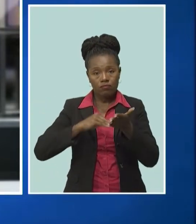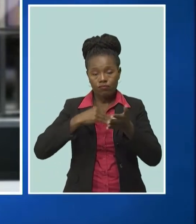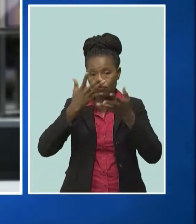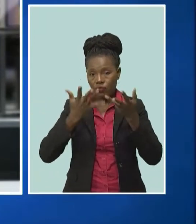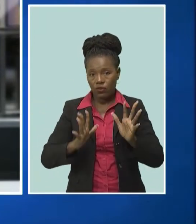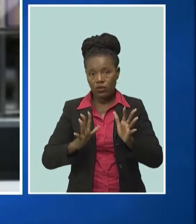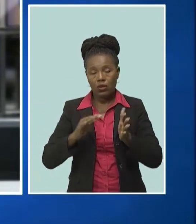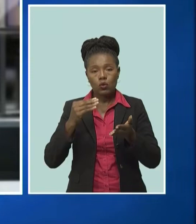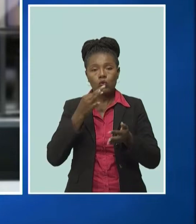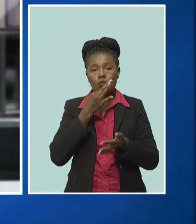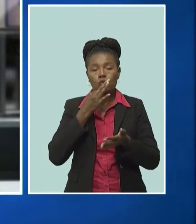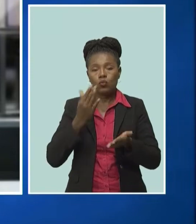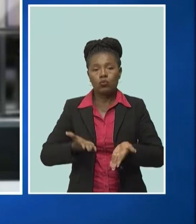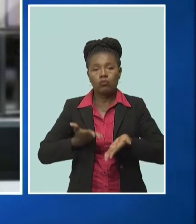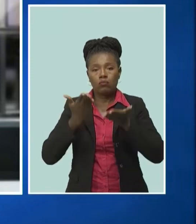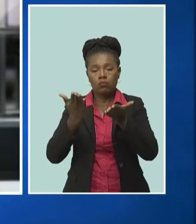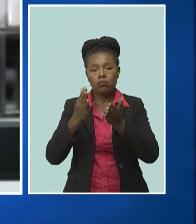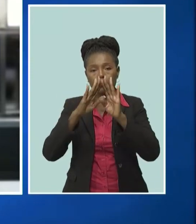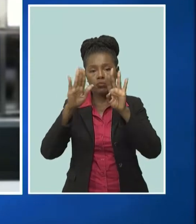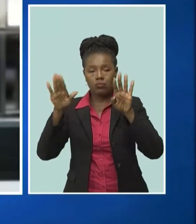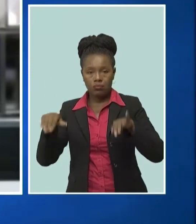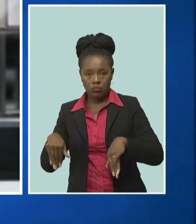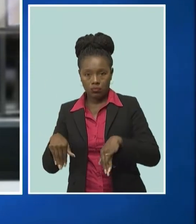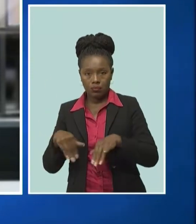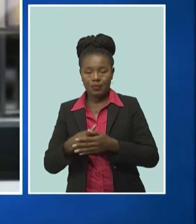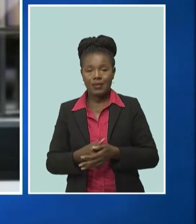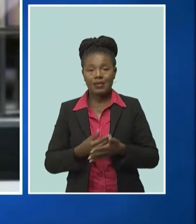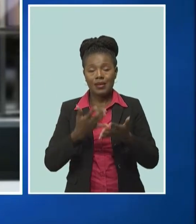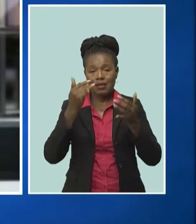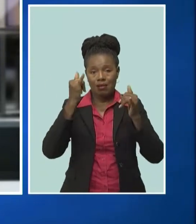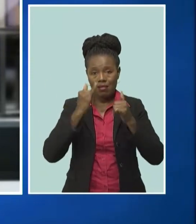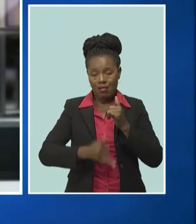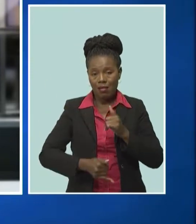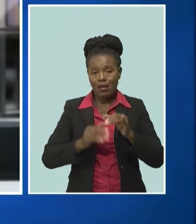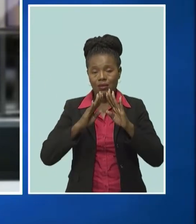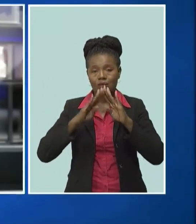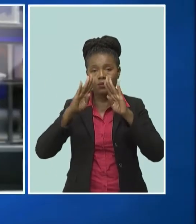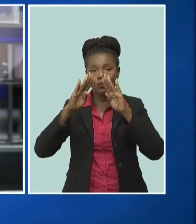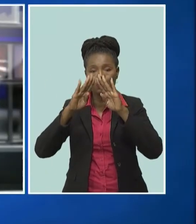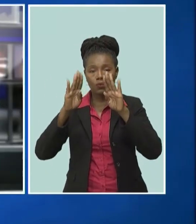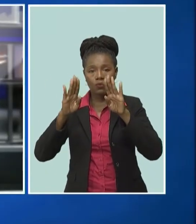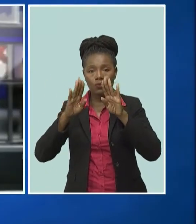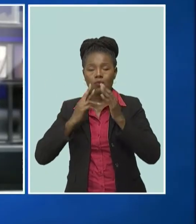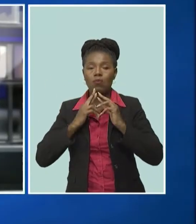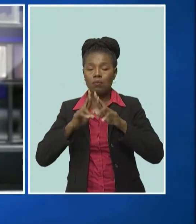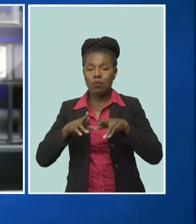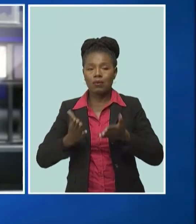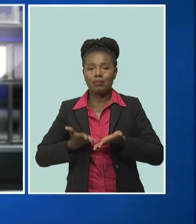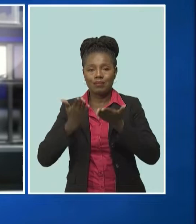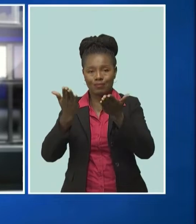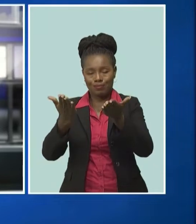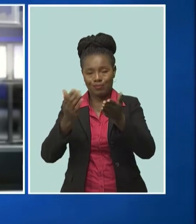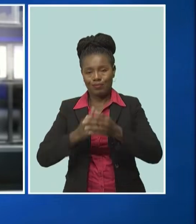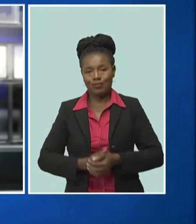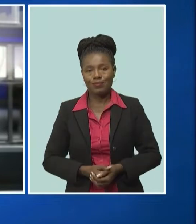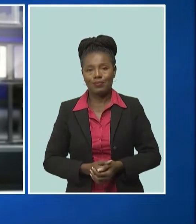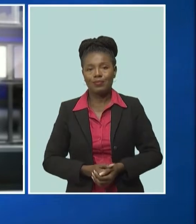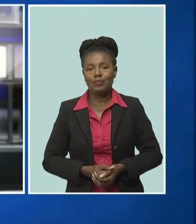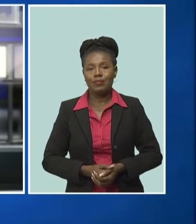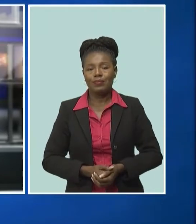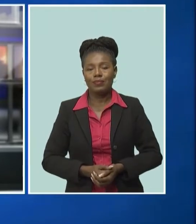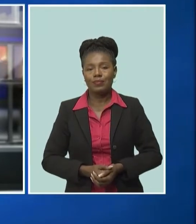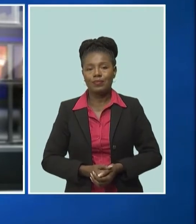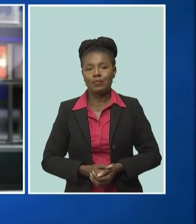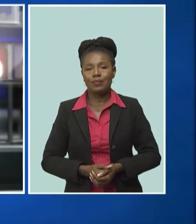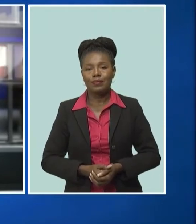the House. Minister Kirk Humphreys said the final report has been submitted. Well, Shane, that's all from the floor today. Back to you. All